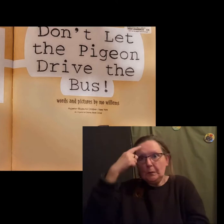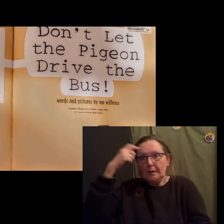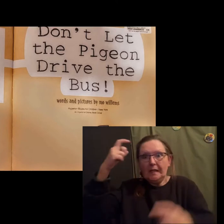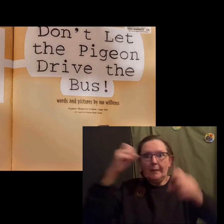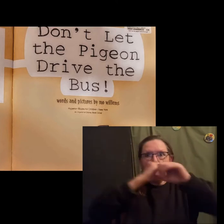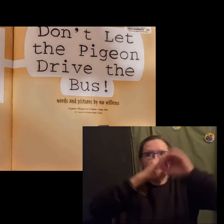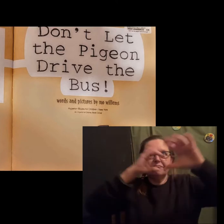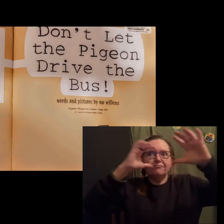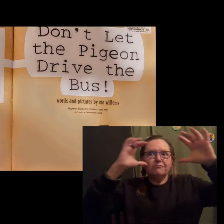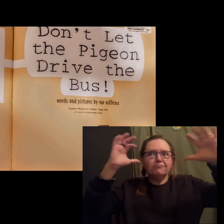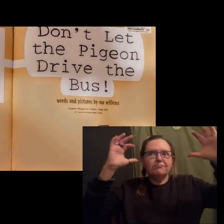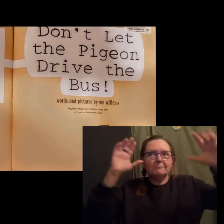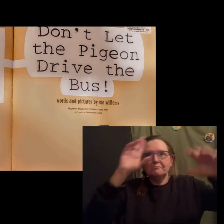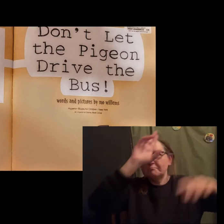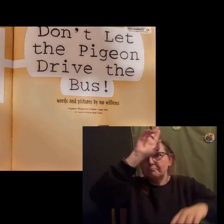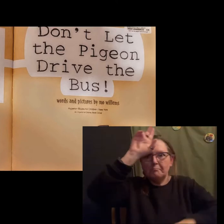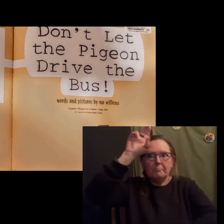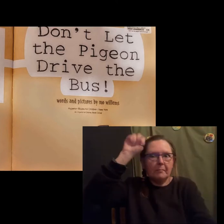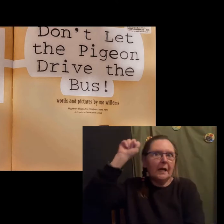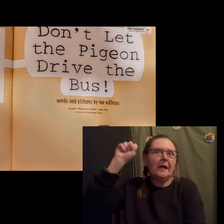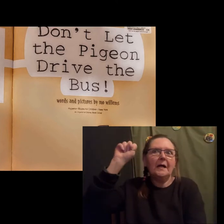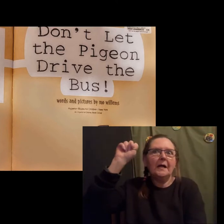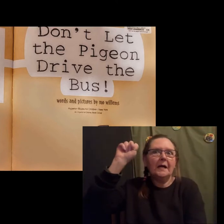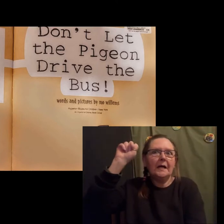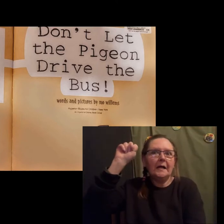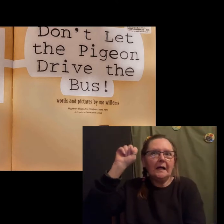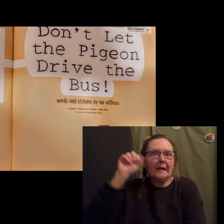or dreaming about a lot of buses.